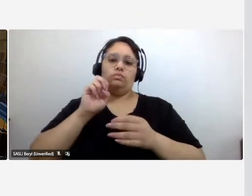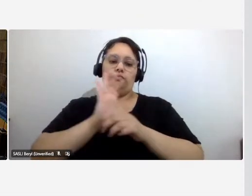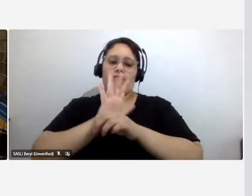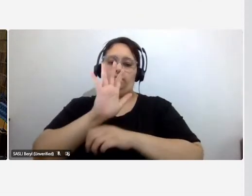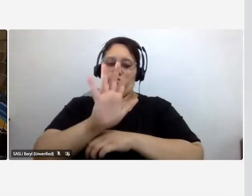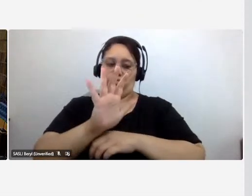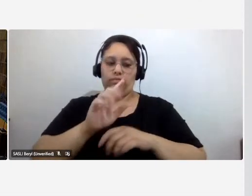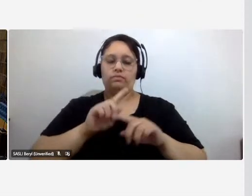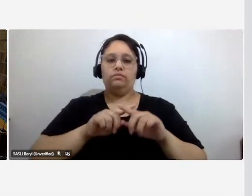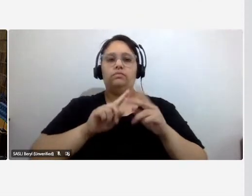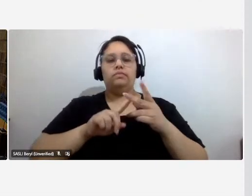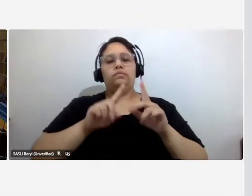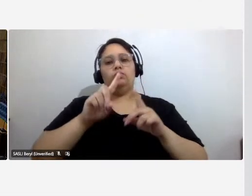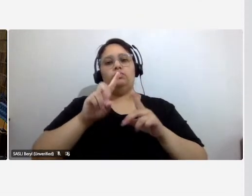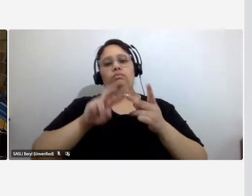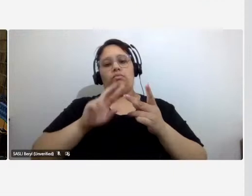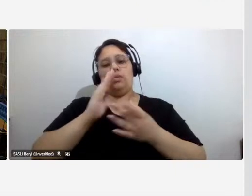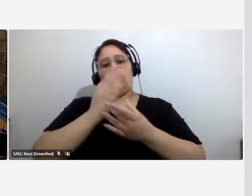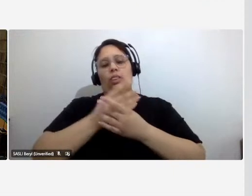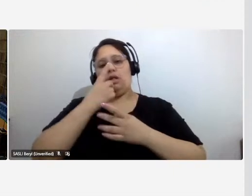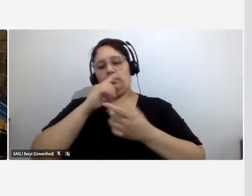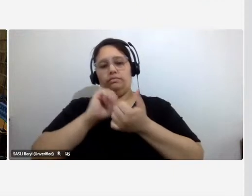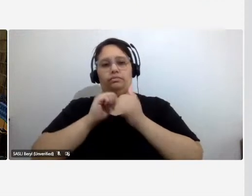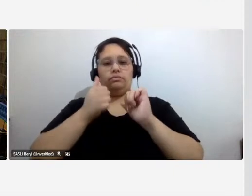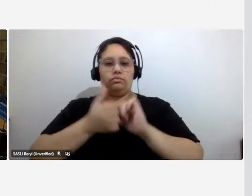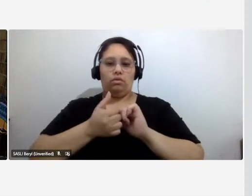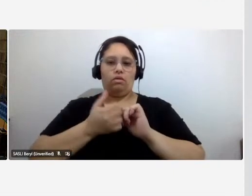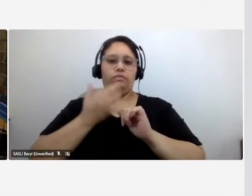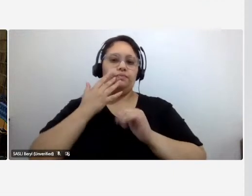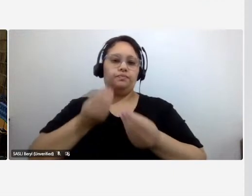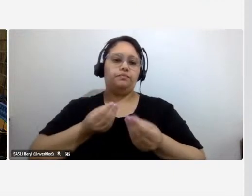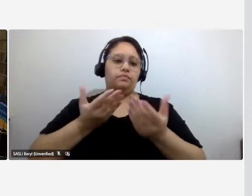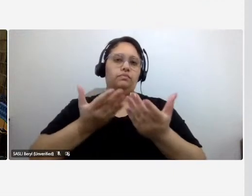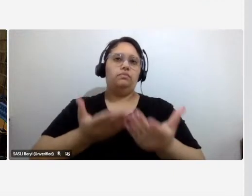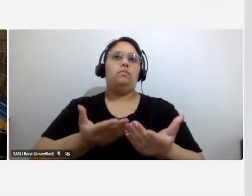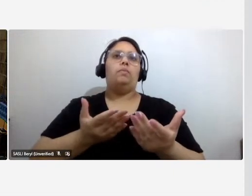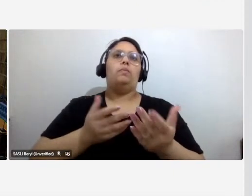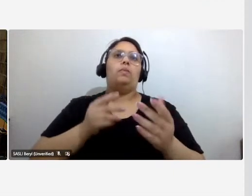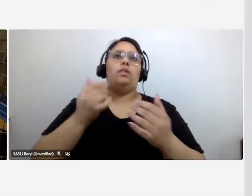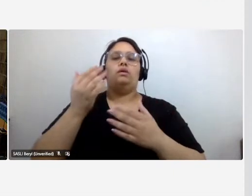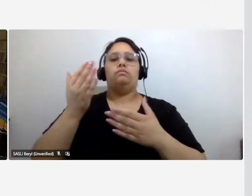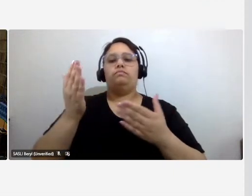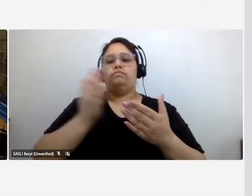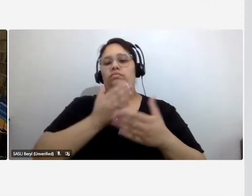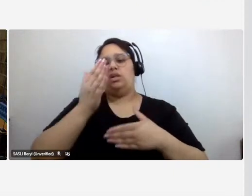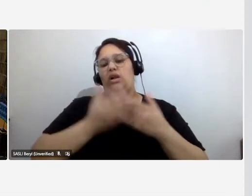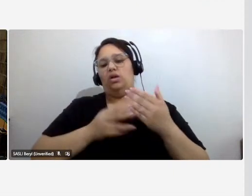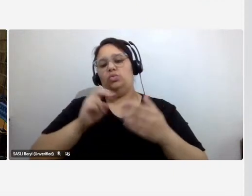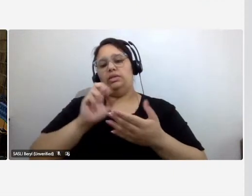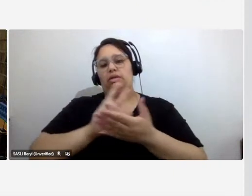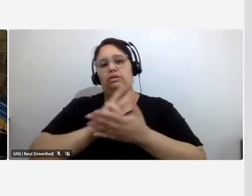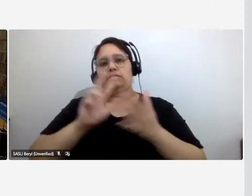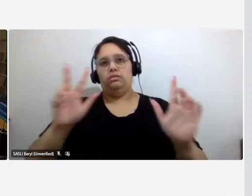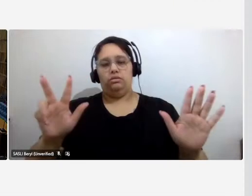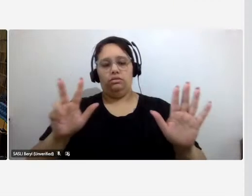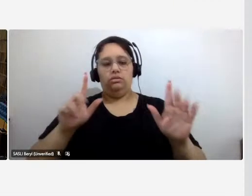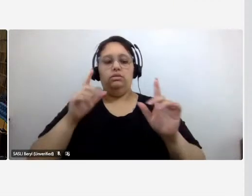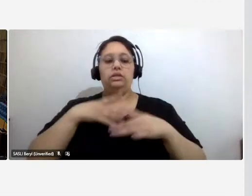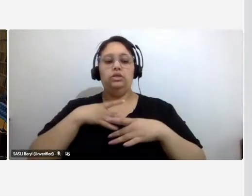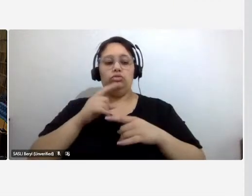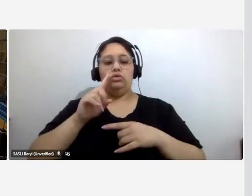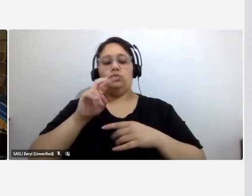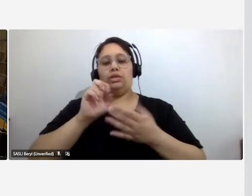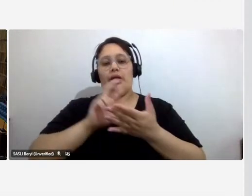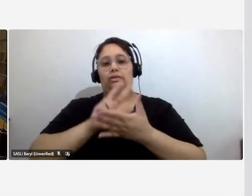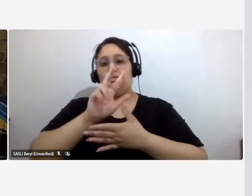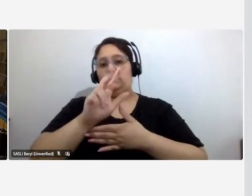2015, and then the second case for sport was issued in late 2018. The interesting one about the 2018